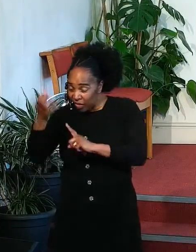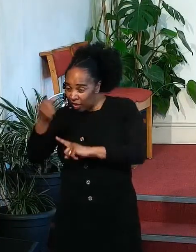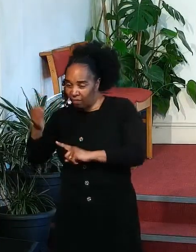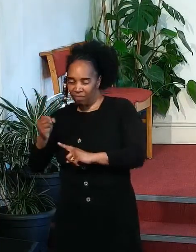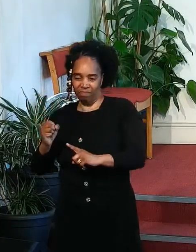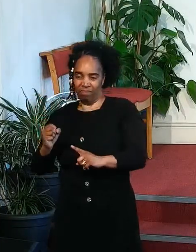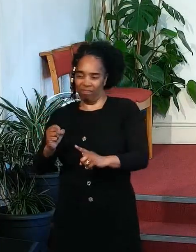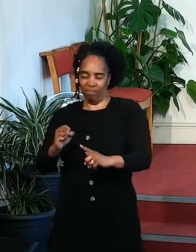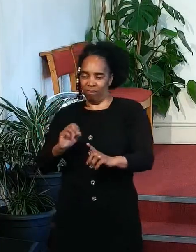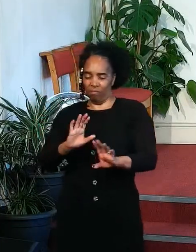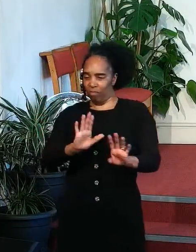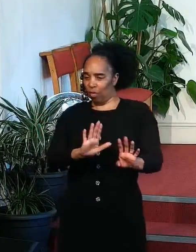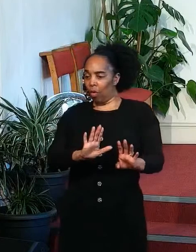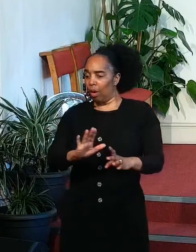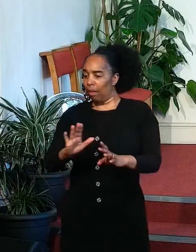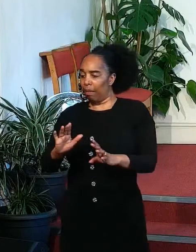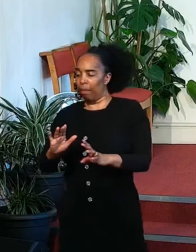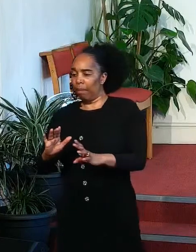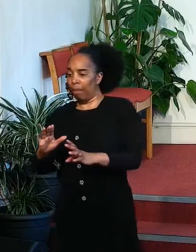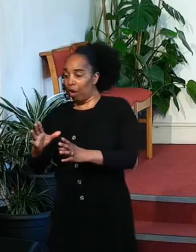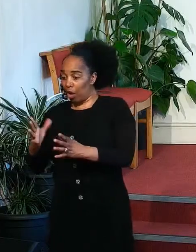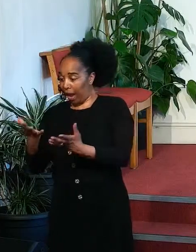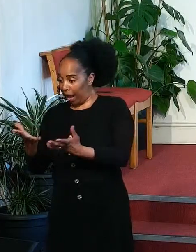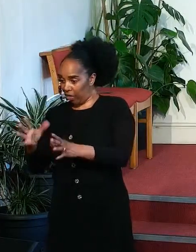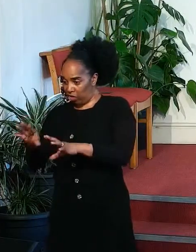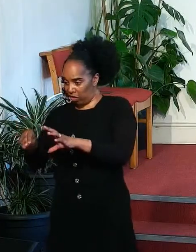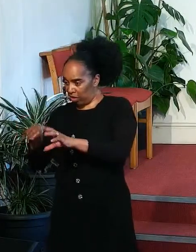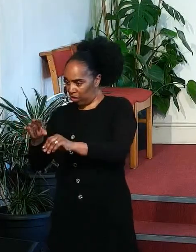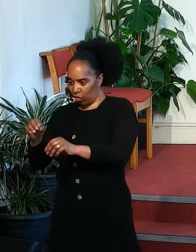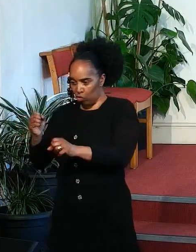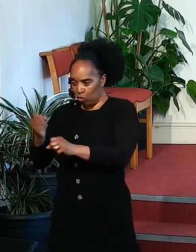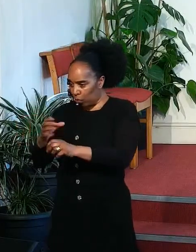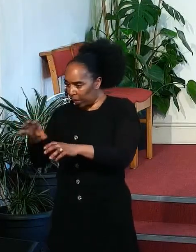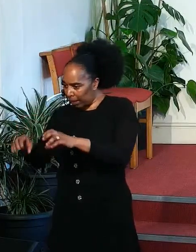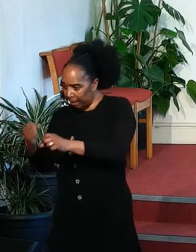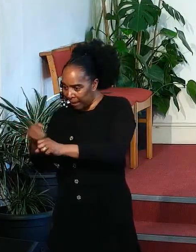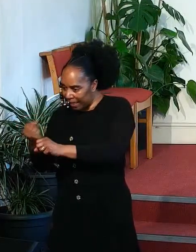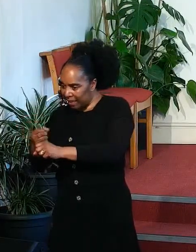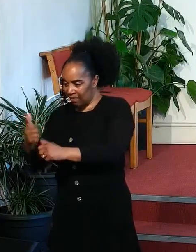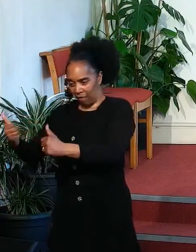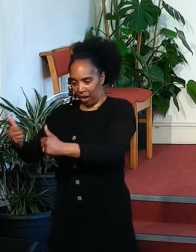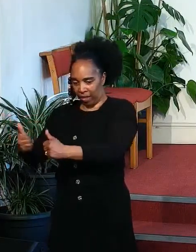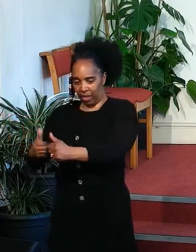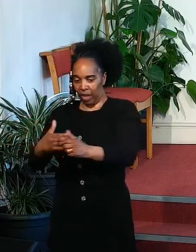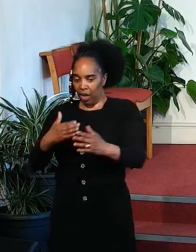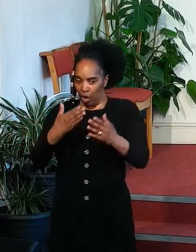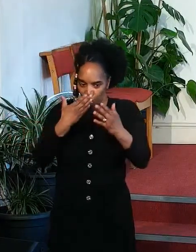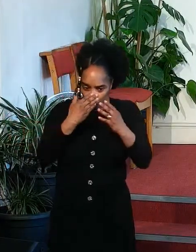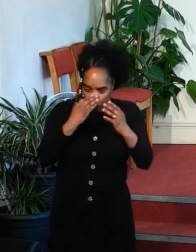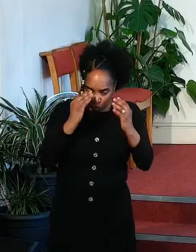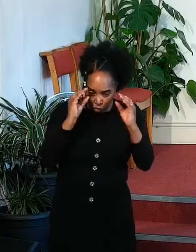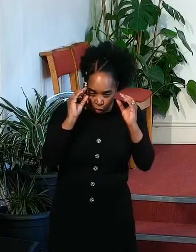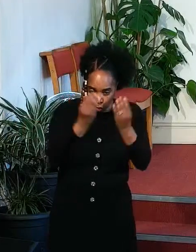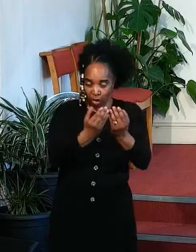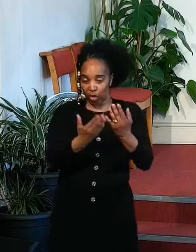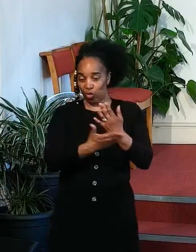but give them something to do academically. Read something and sit down and do it. Just not